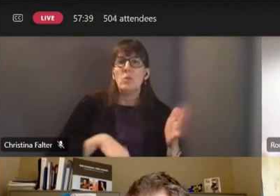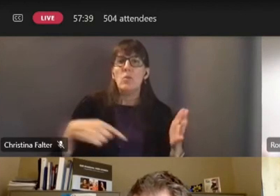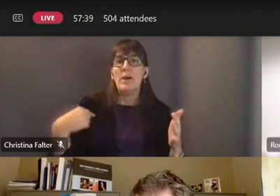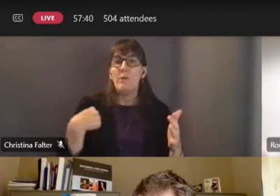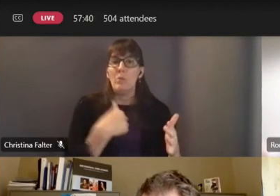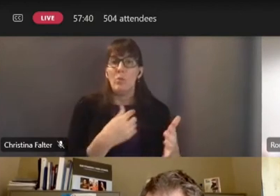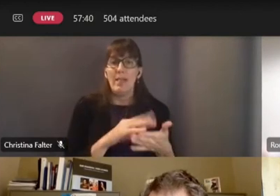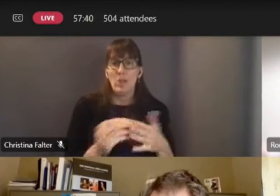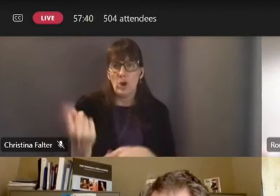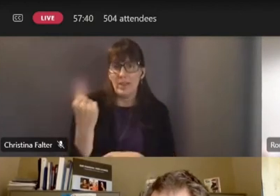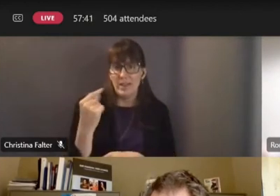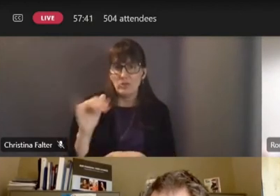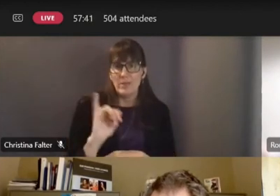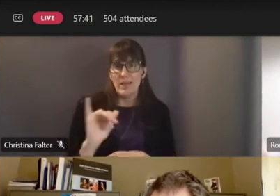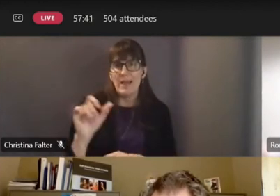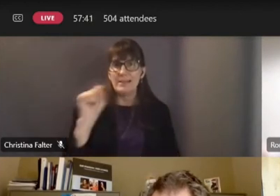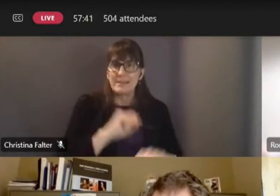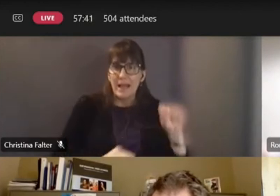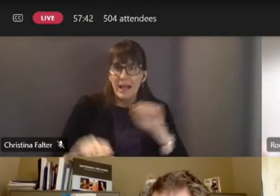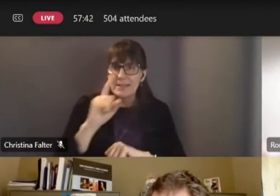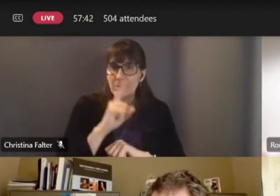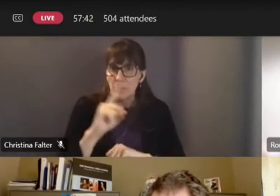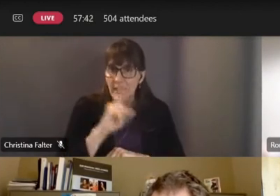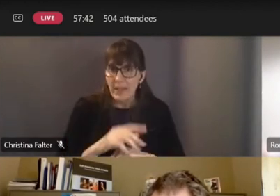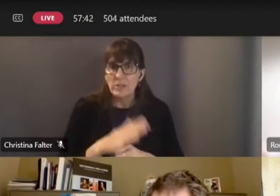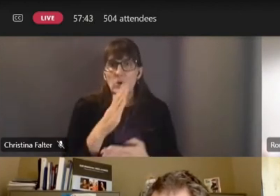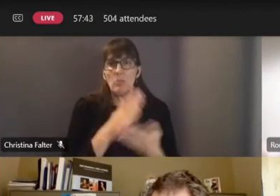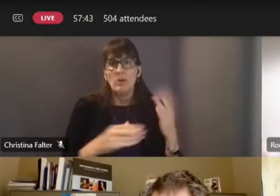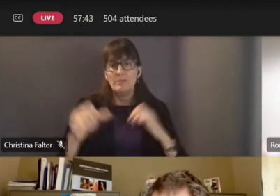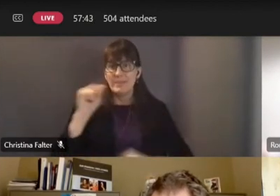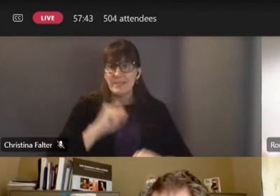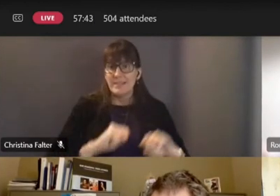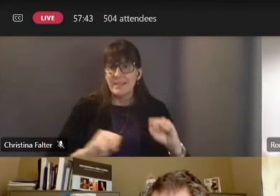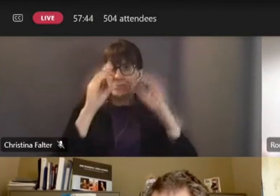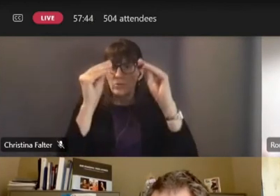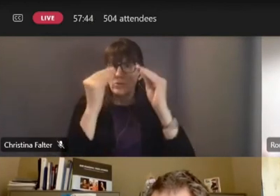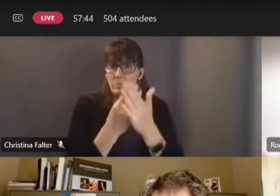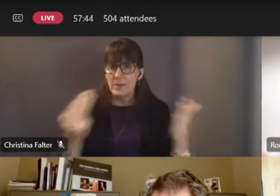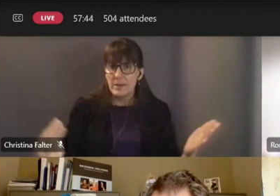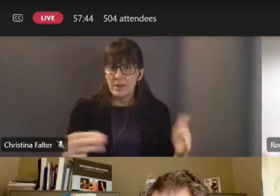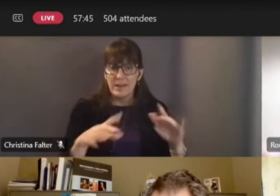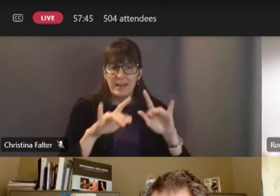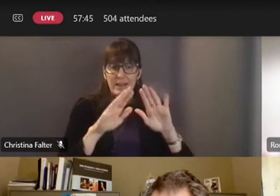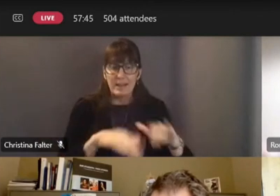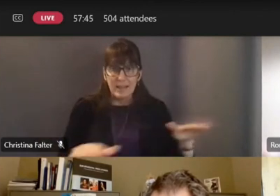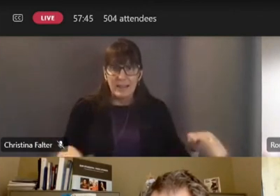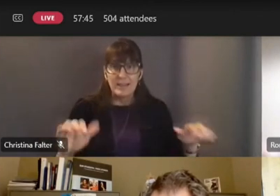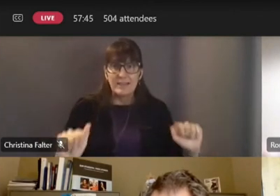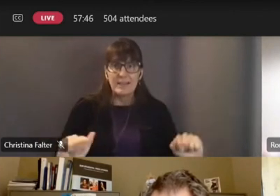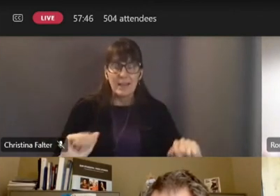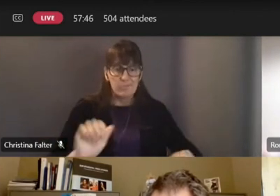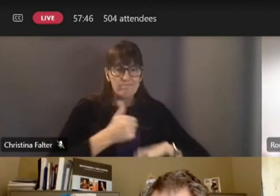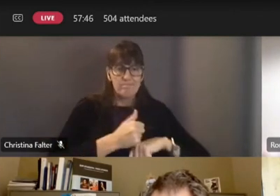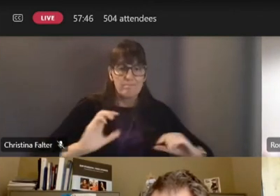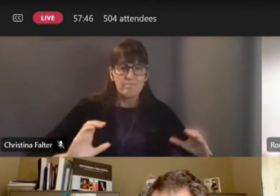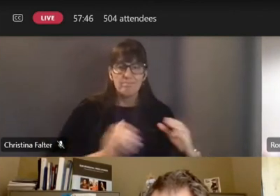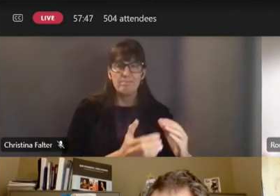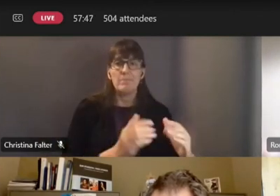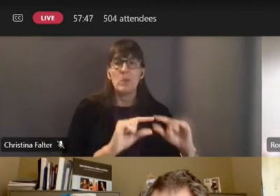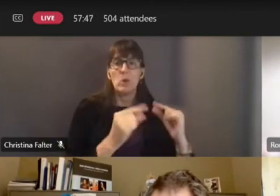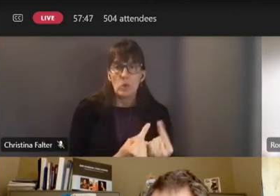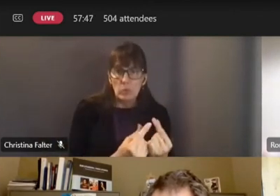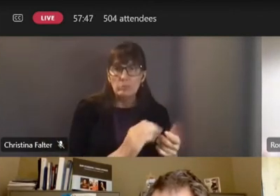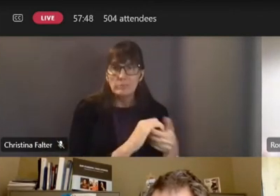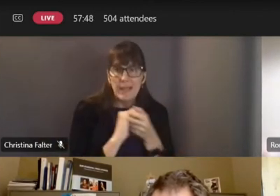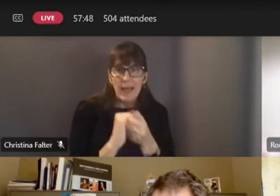science simulations are a part of our science instructional material, and children can work in small groups collaboratively together using their digital